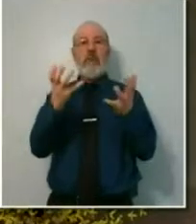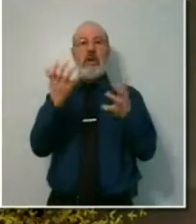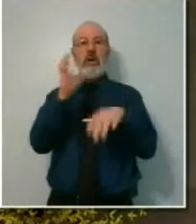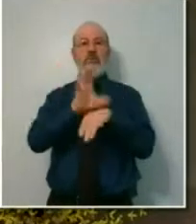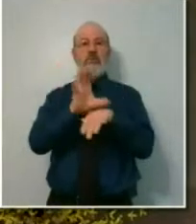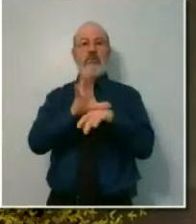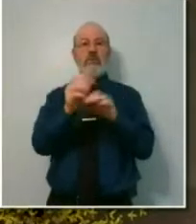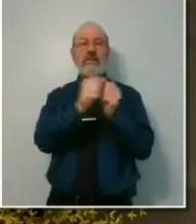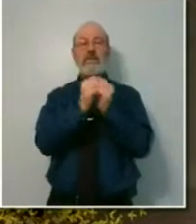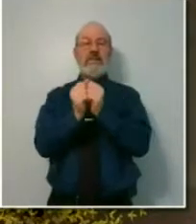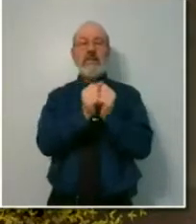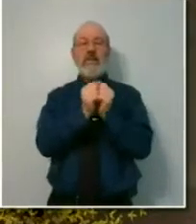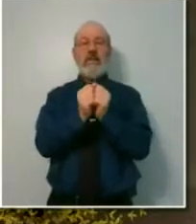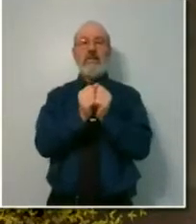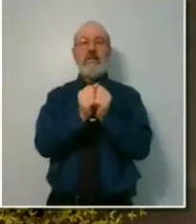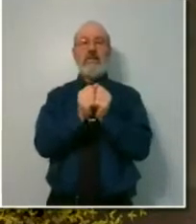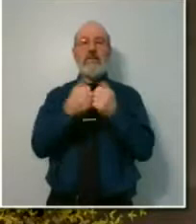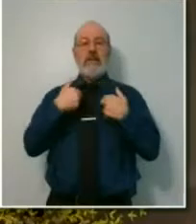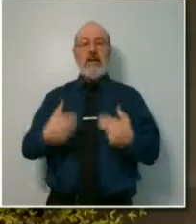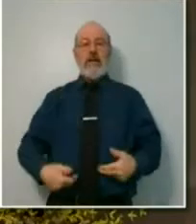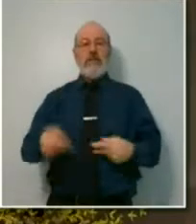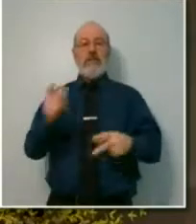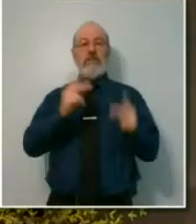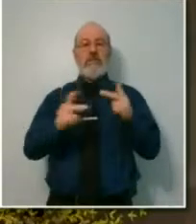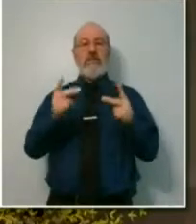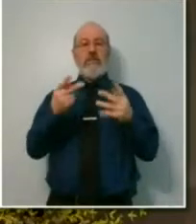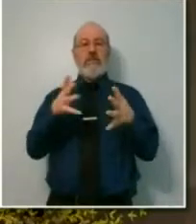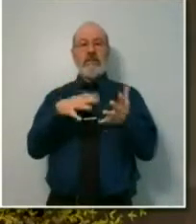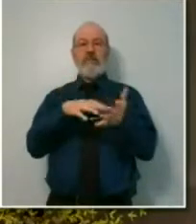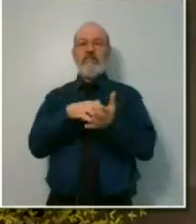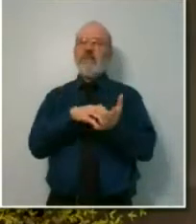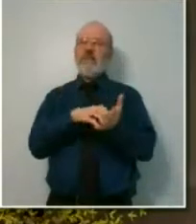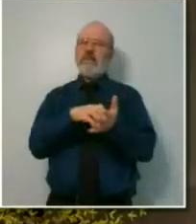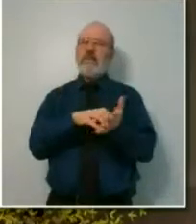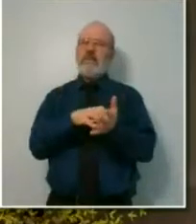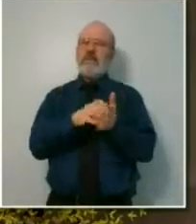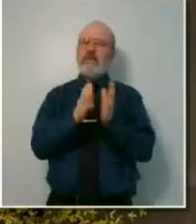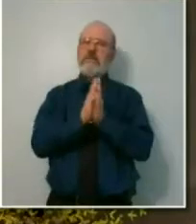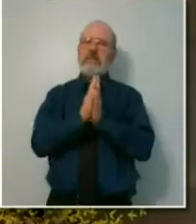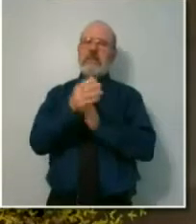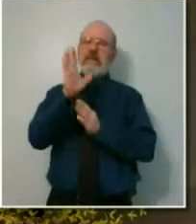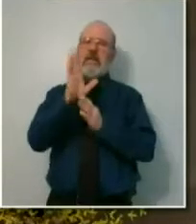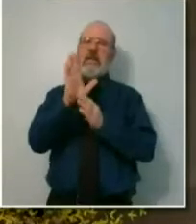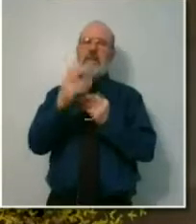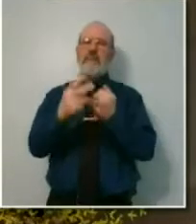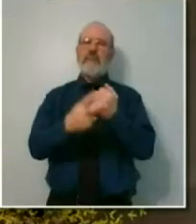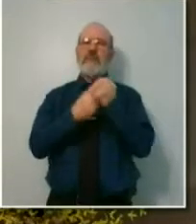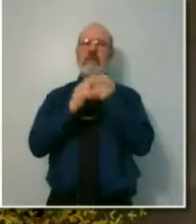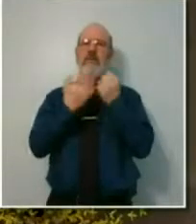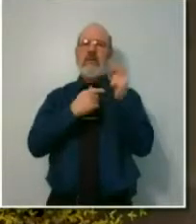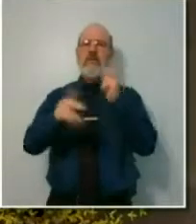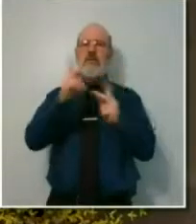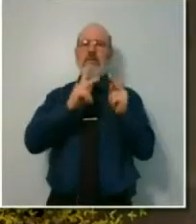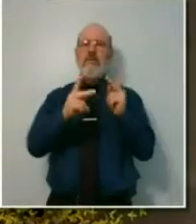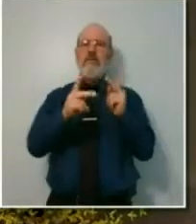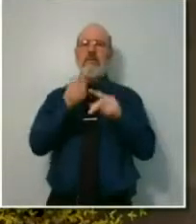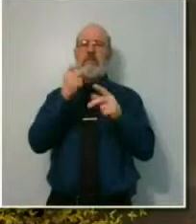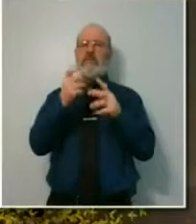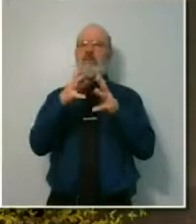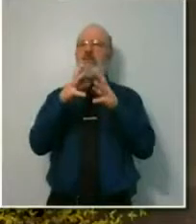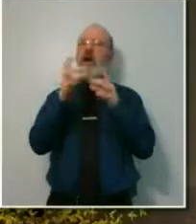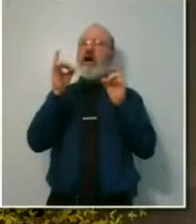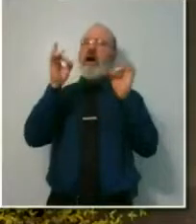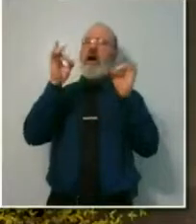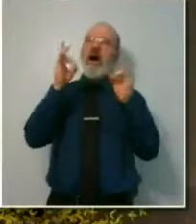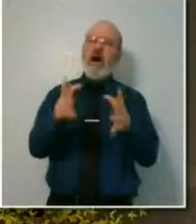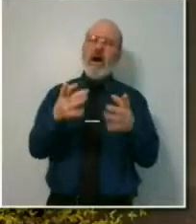together, the health of our people is already feeble. I'm praying that God would spare our people from the devastating effects that